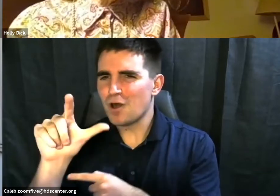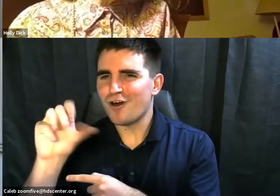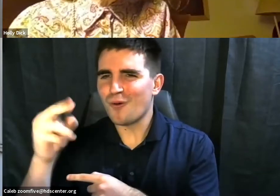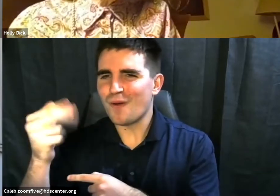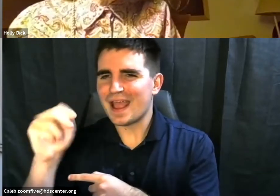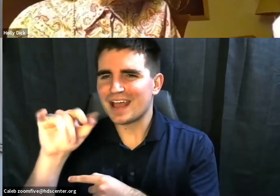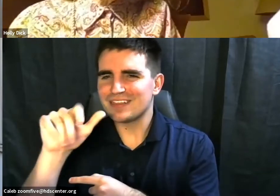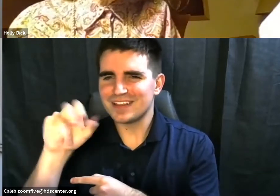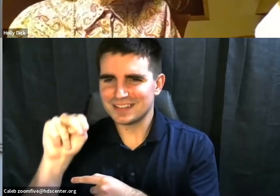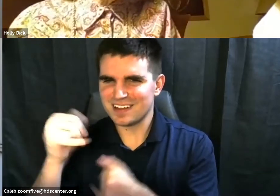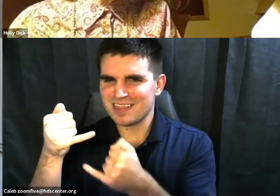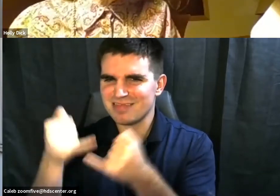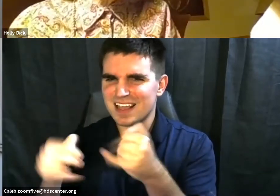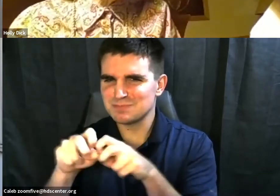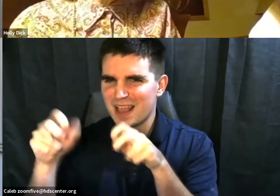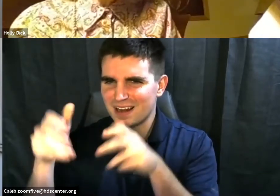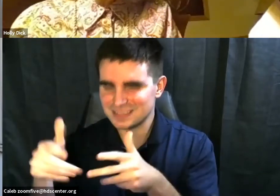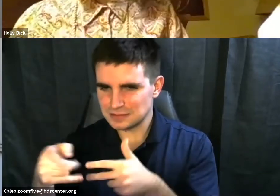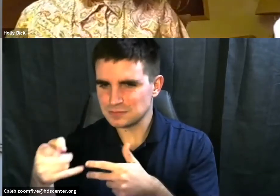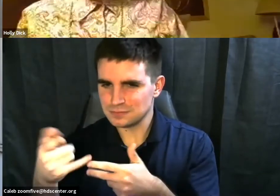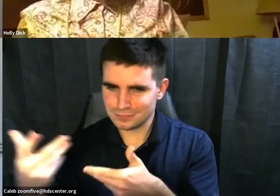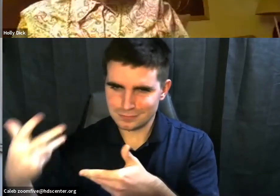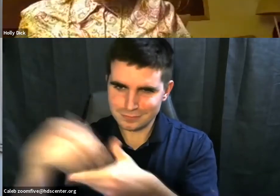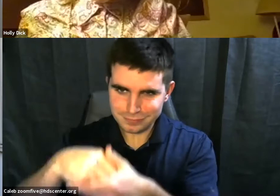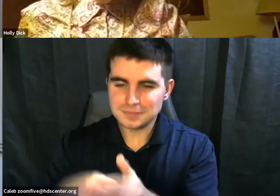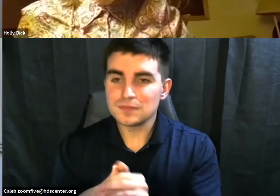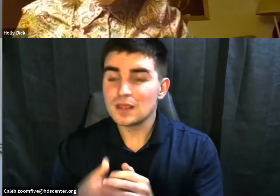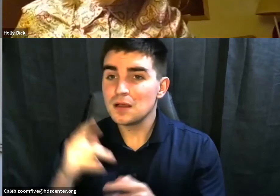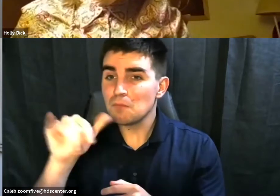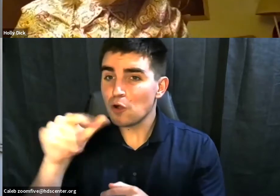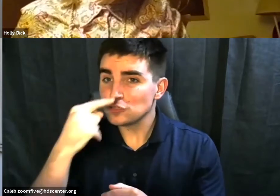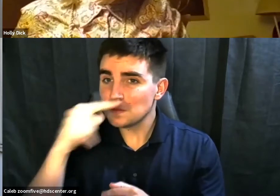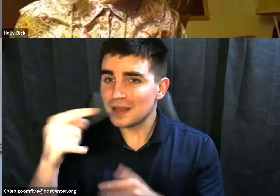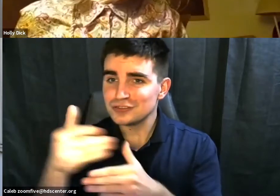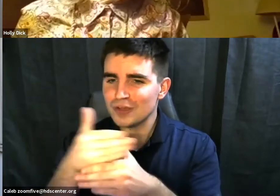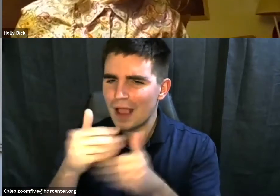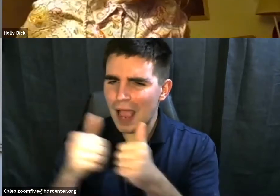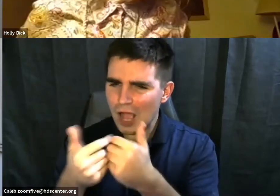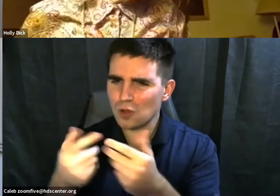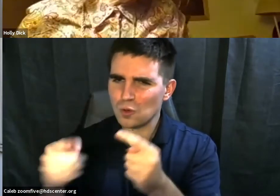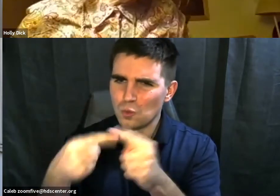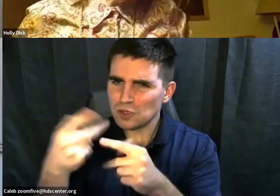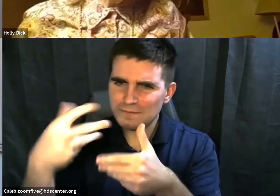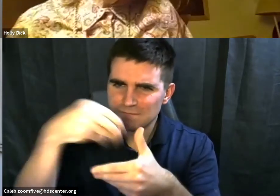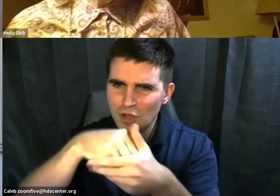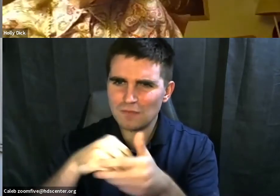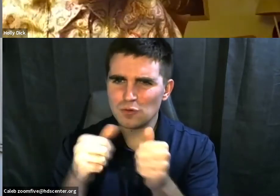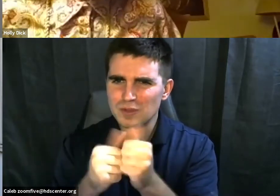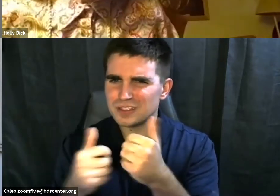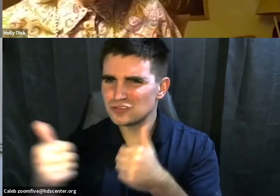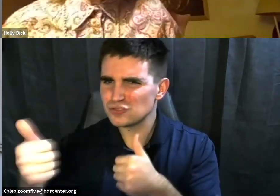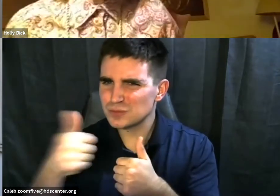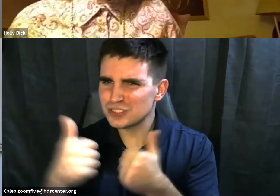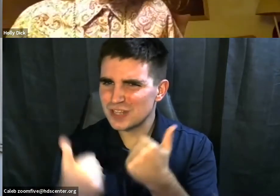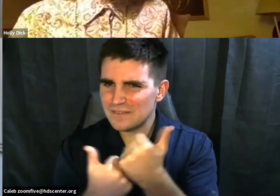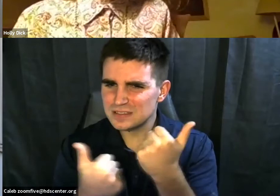So Paul, if you could chime in here, would you mind sharing how and when you got involved with transportation advocacy and the